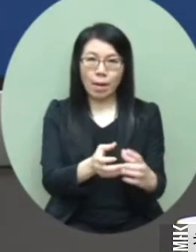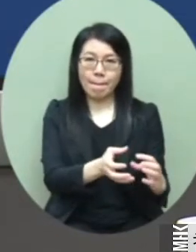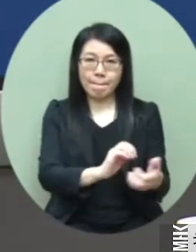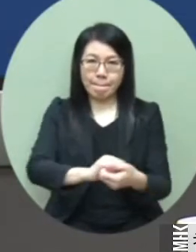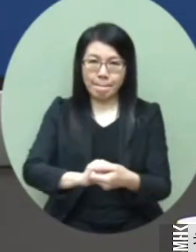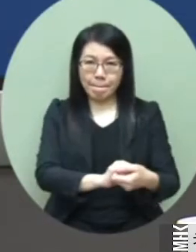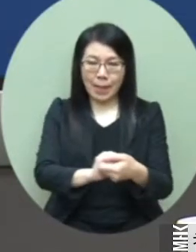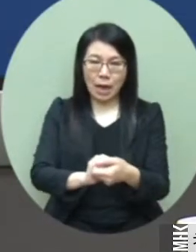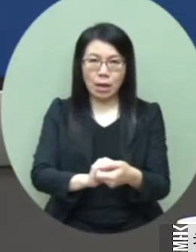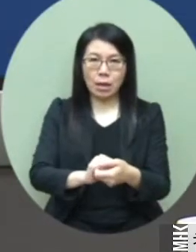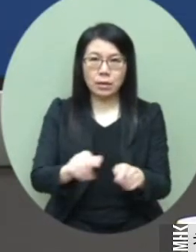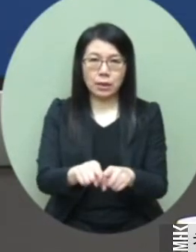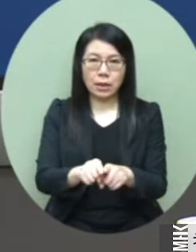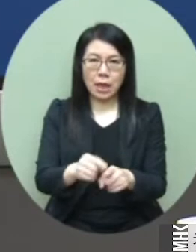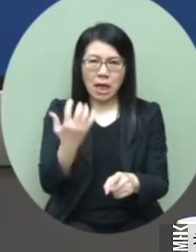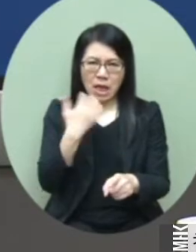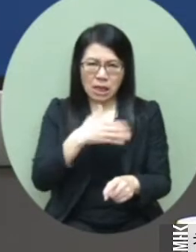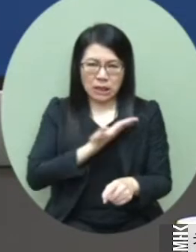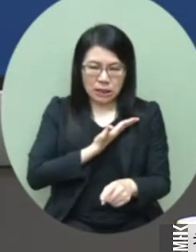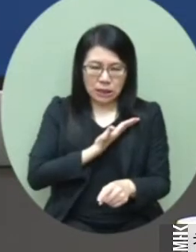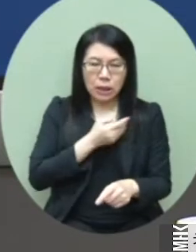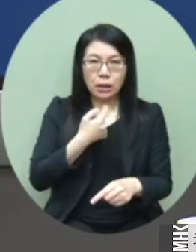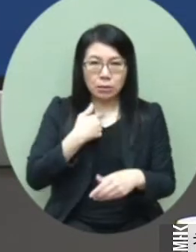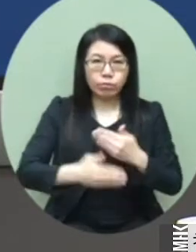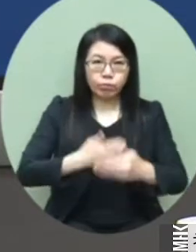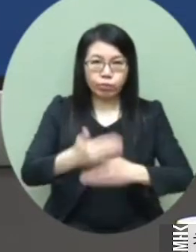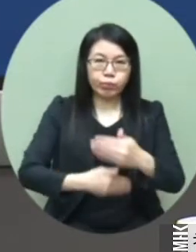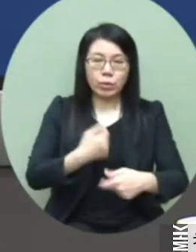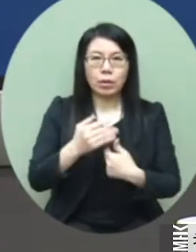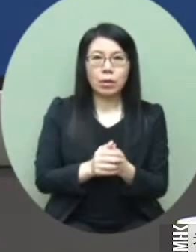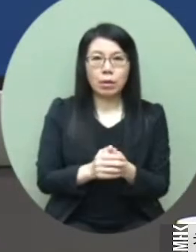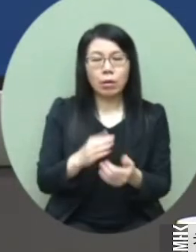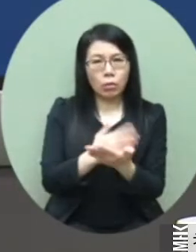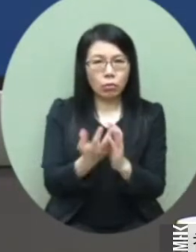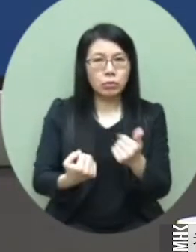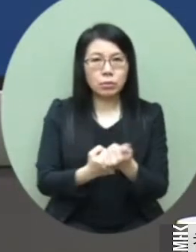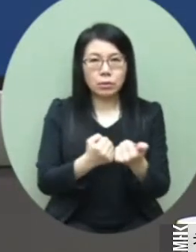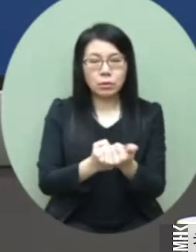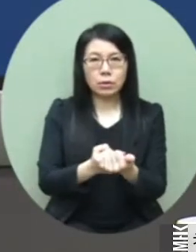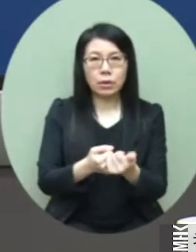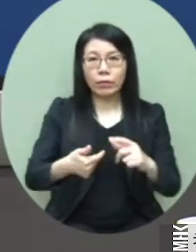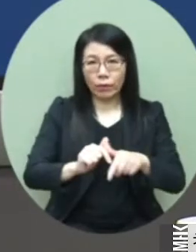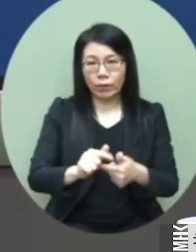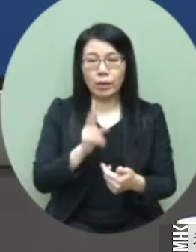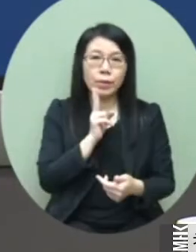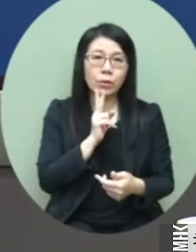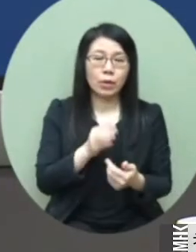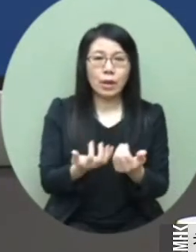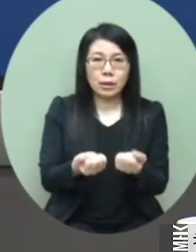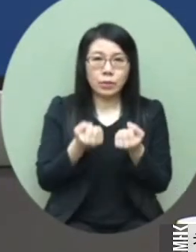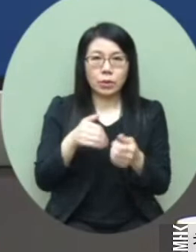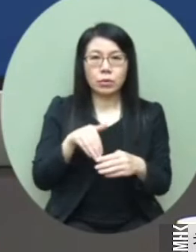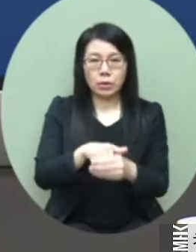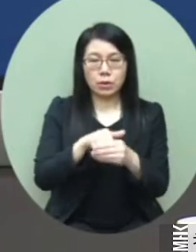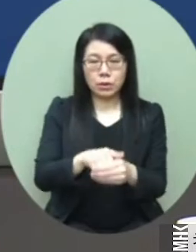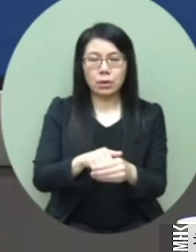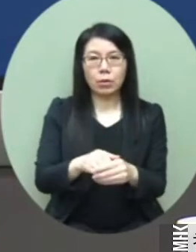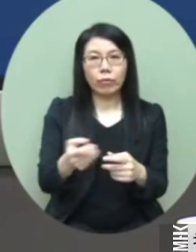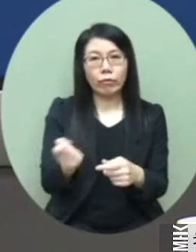we are riding out the storm together with our enterprises. Supporting measures still